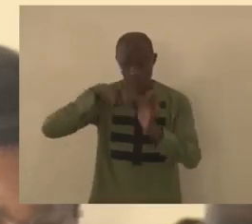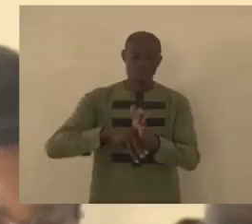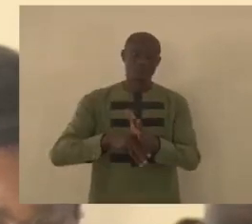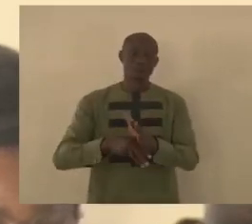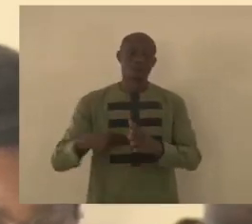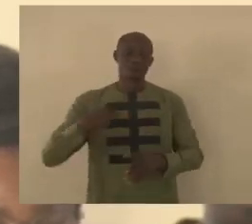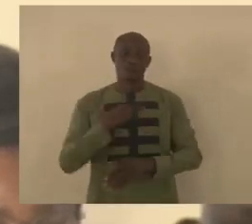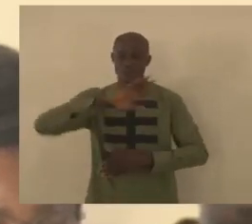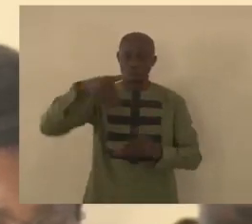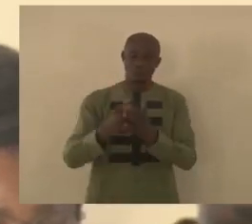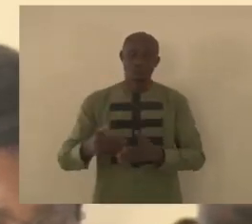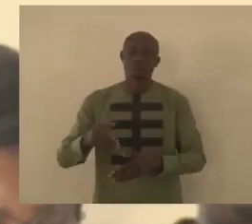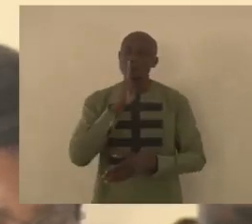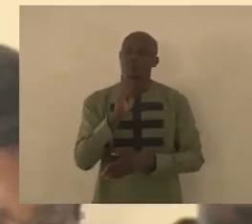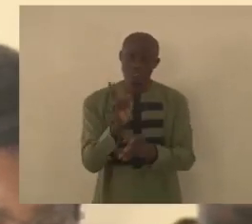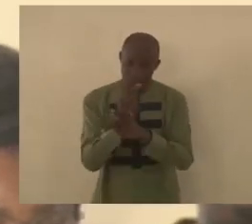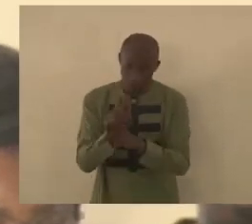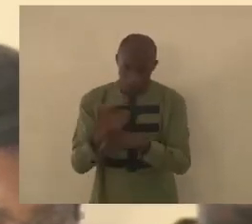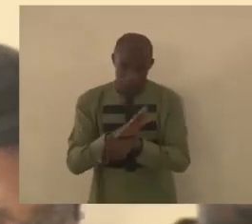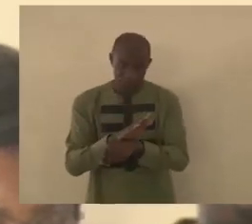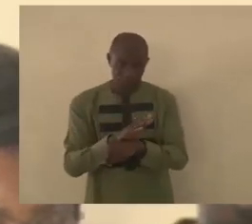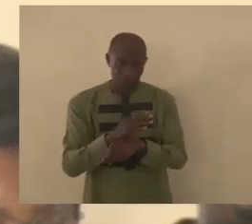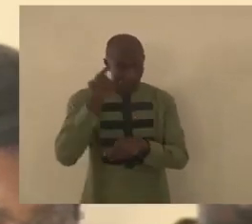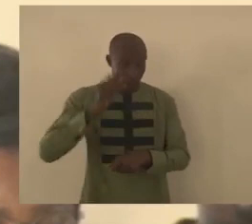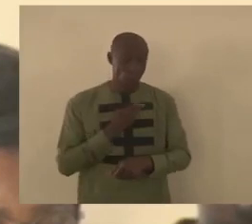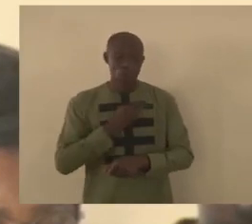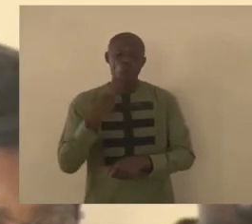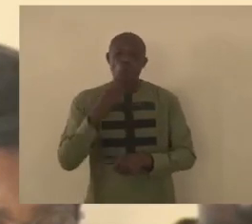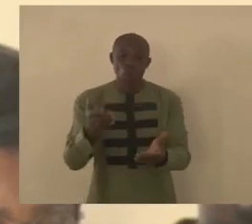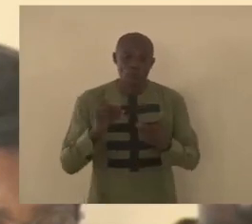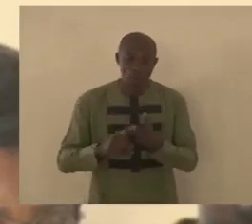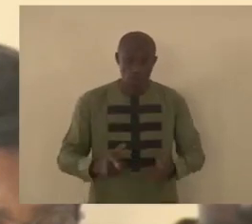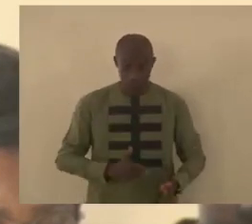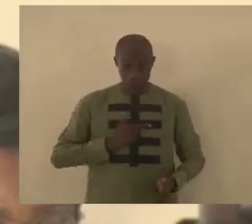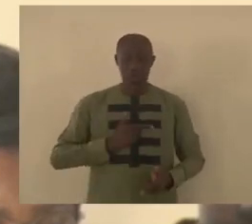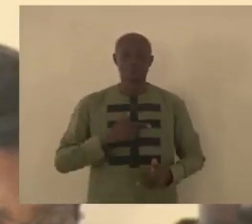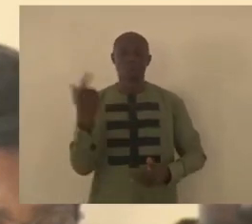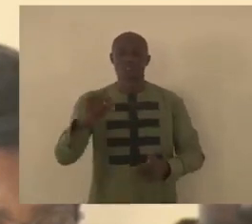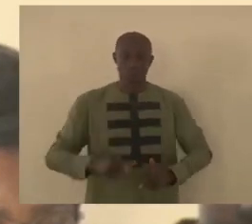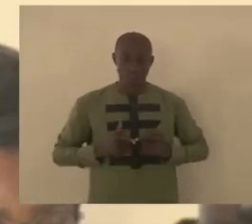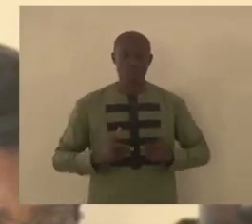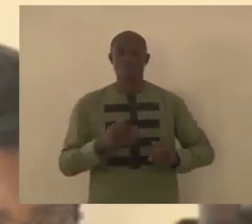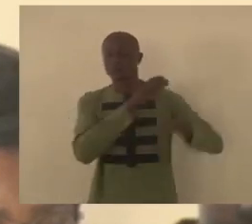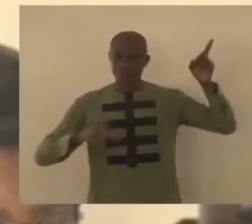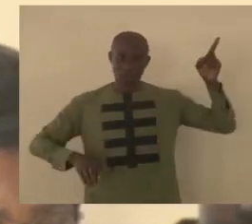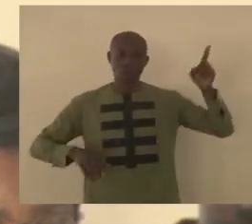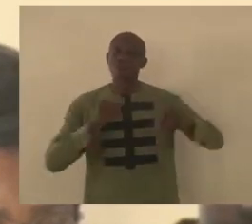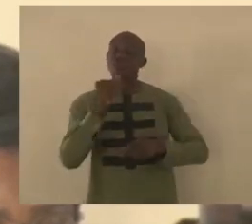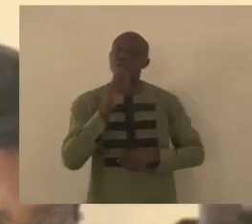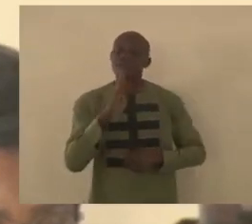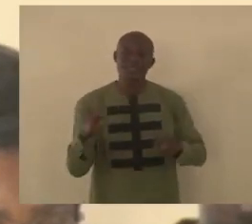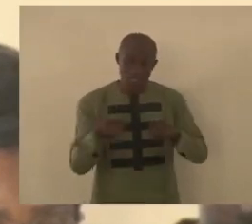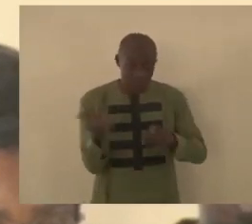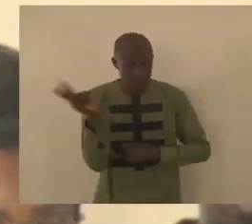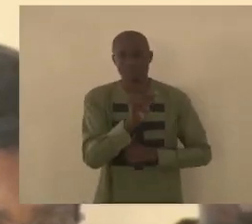all be careful of these people, and for us who desire to live the life of Christ, make sure we don't live like